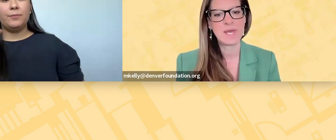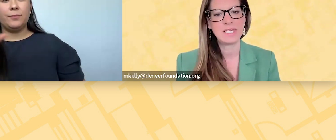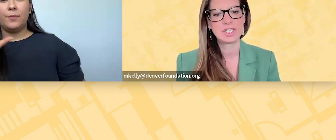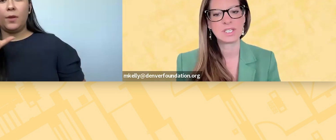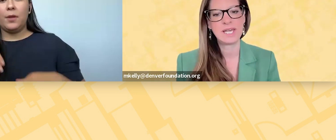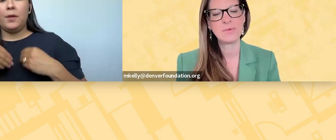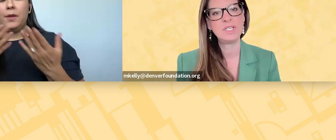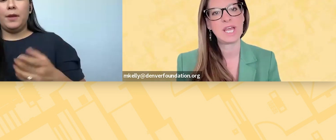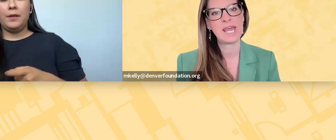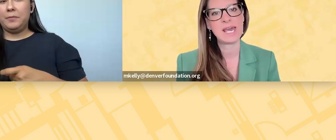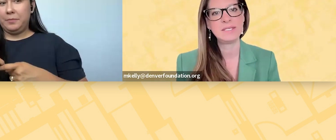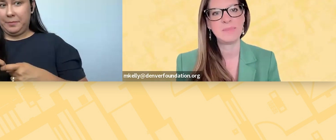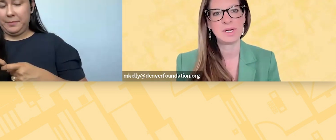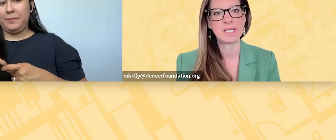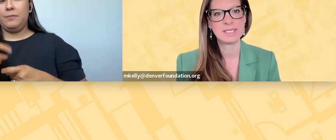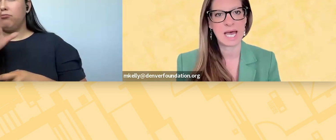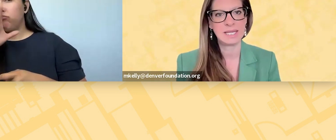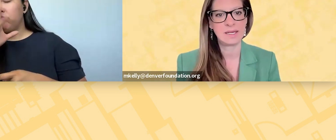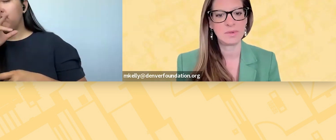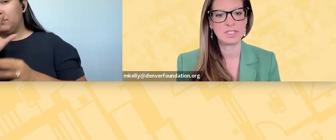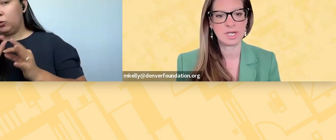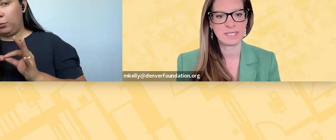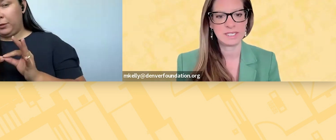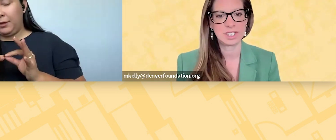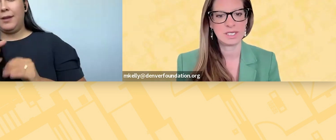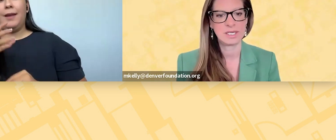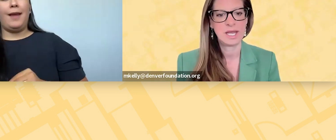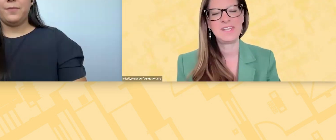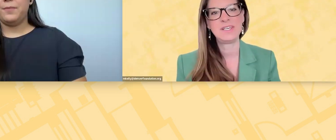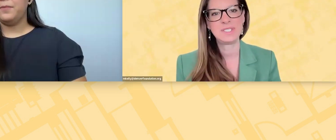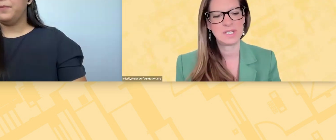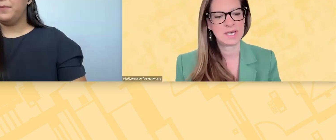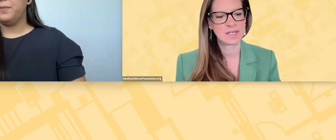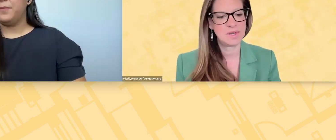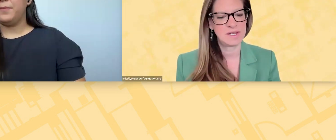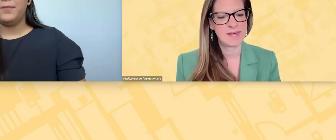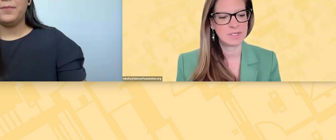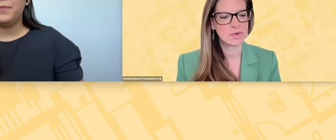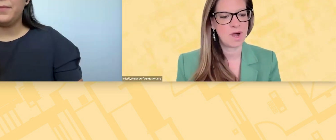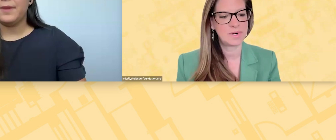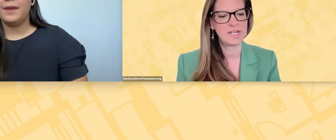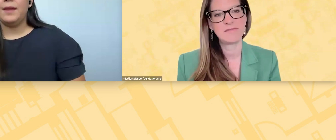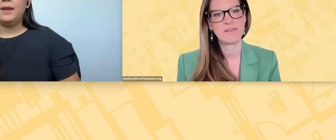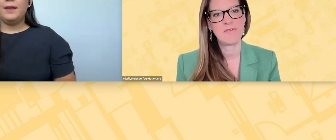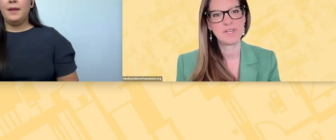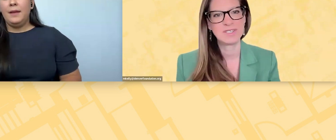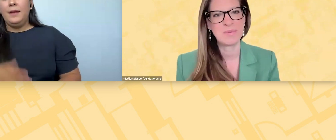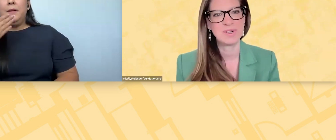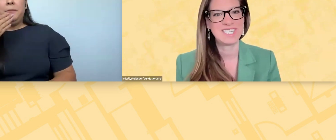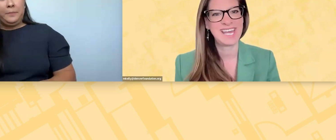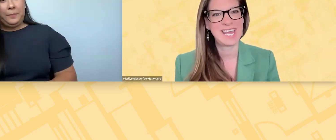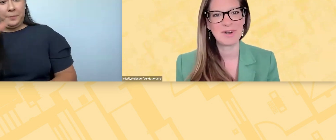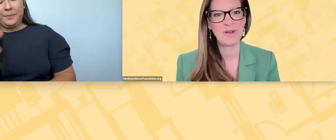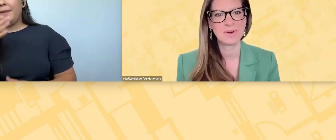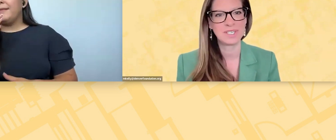providing Spanish language and American Sign Language translation. Thank you to the Community Language Cooperative for your